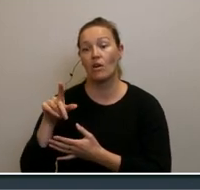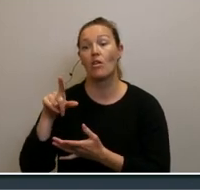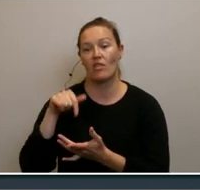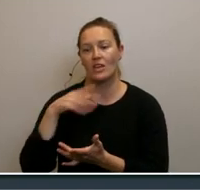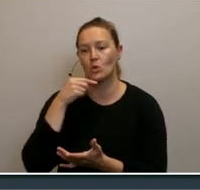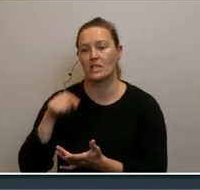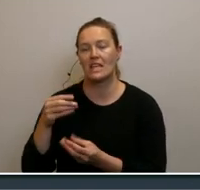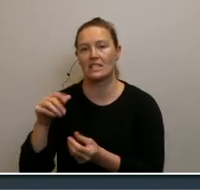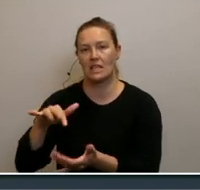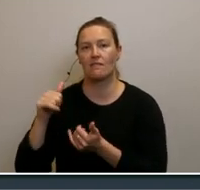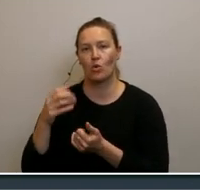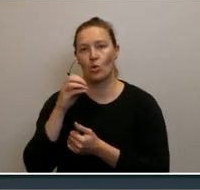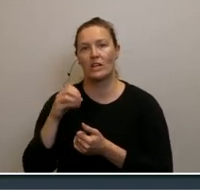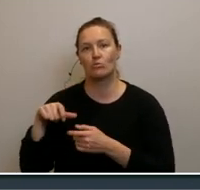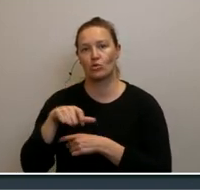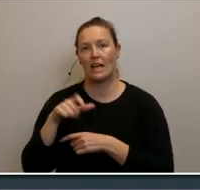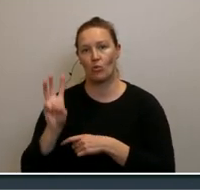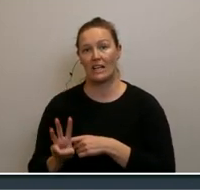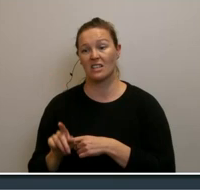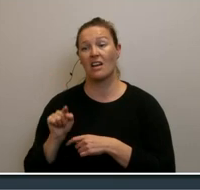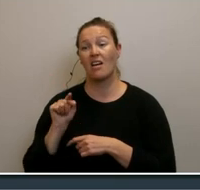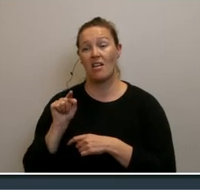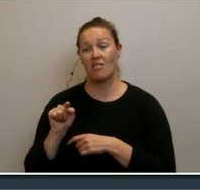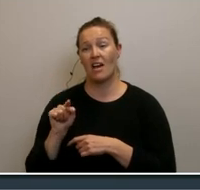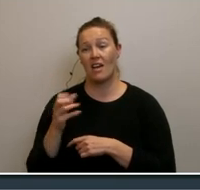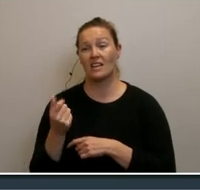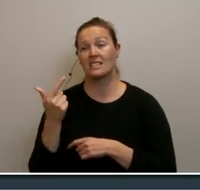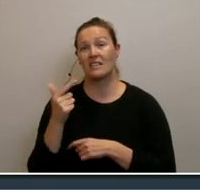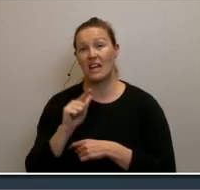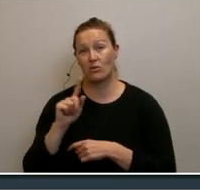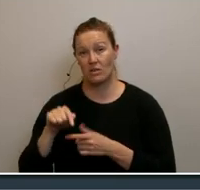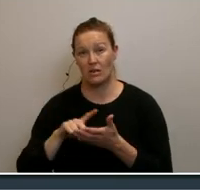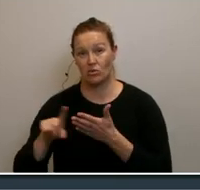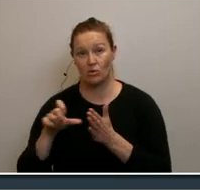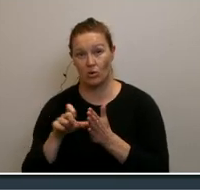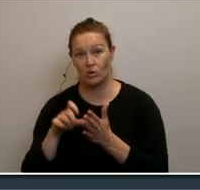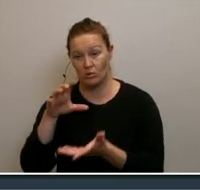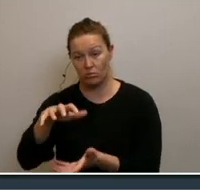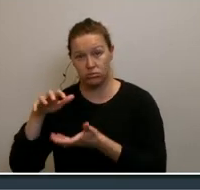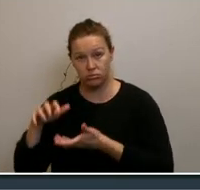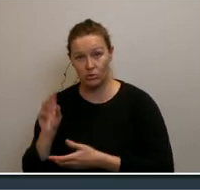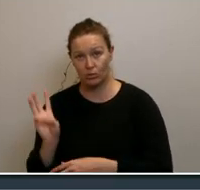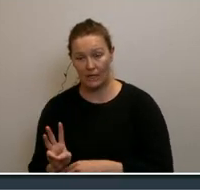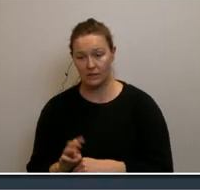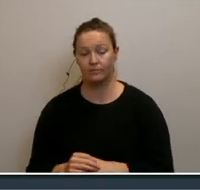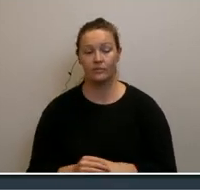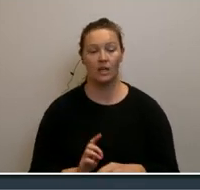Parade in Wellington, their sand cost $700,000. The